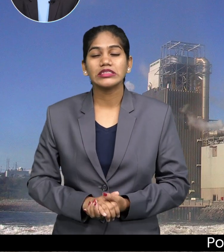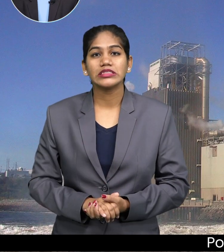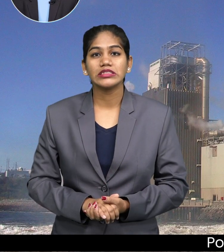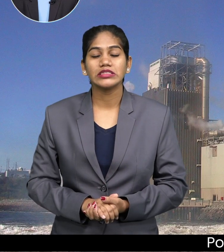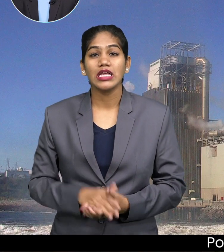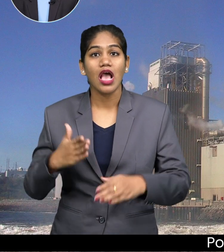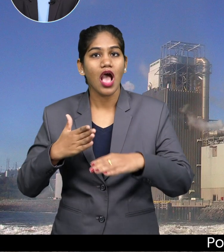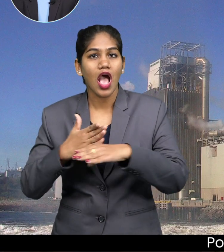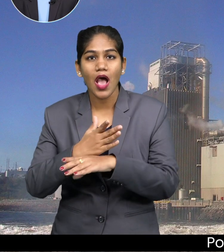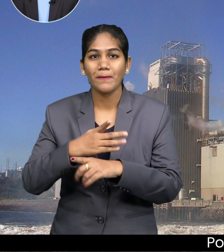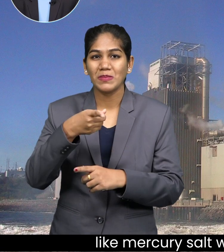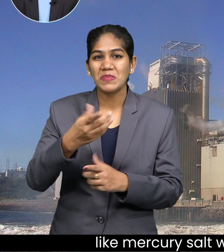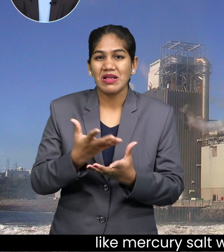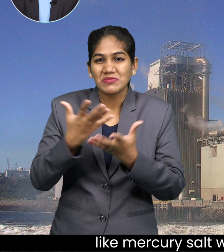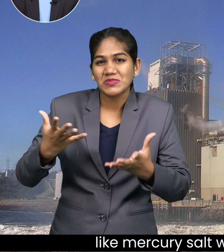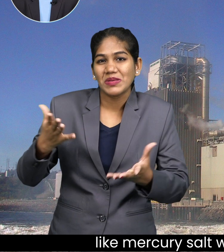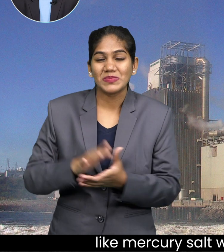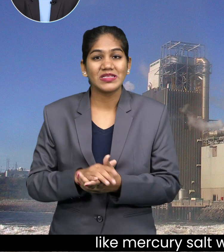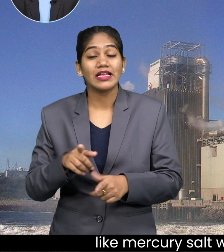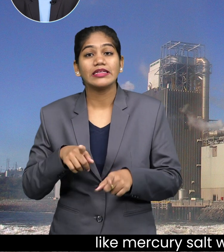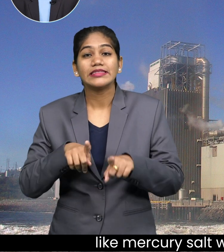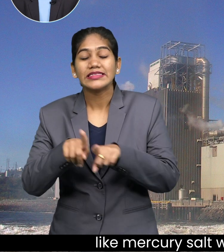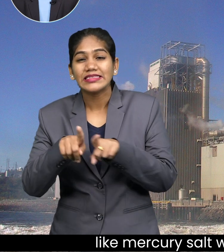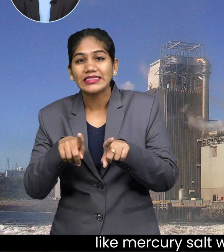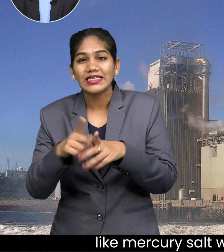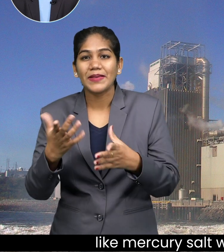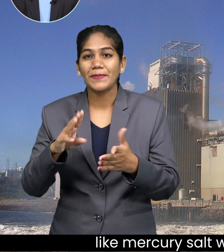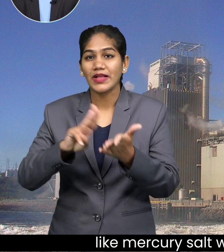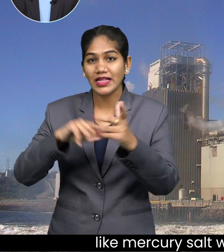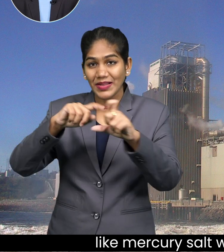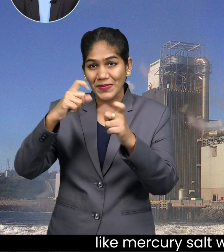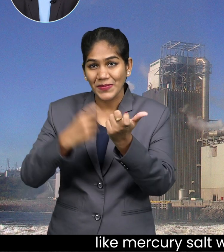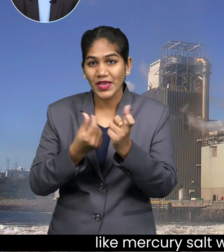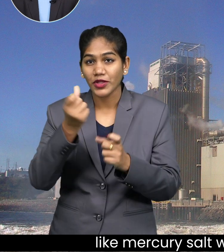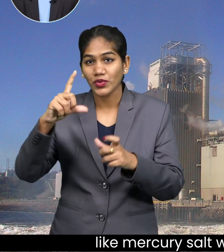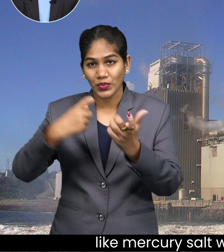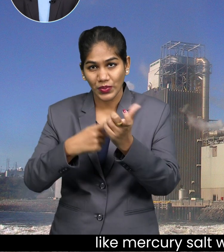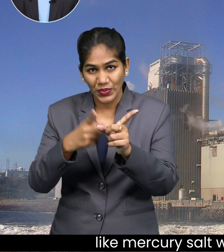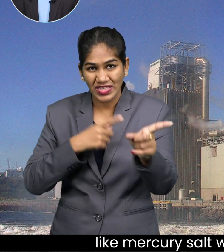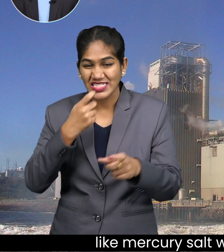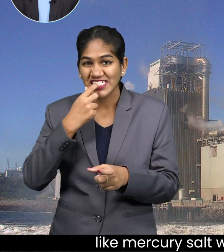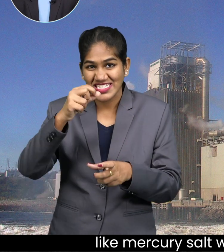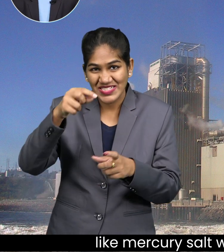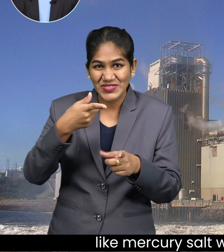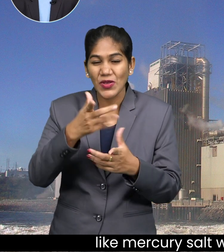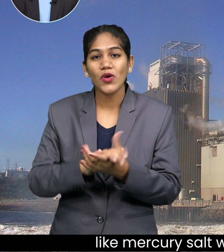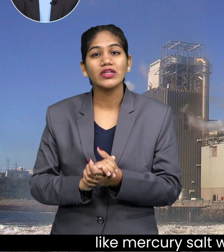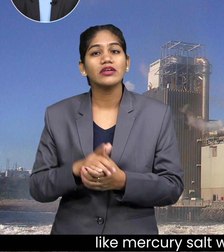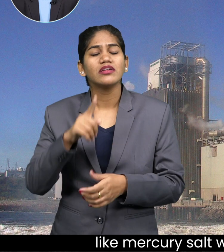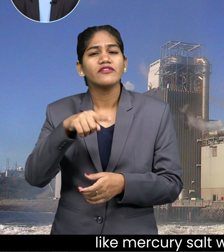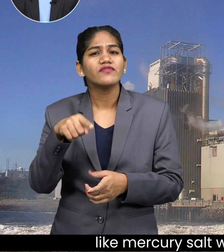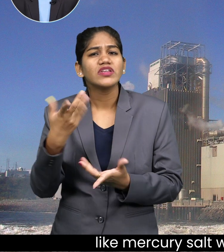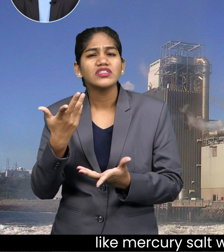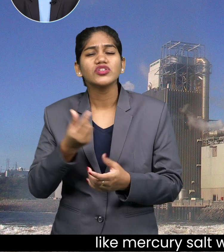poisonous substances like mercury salt, which are used by